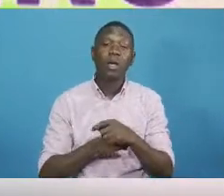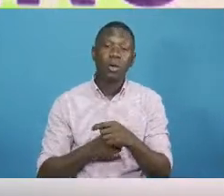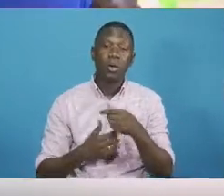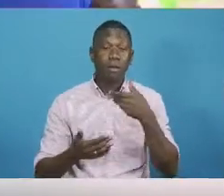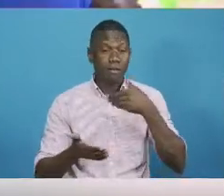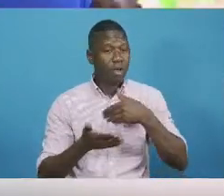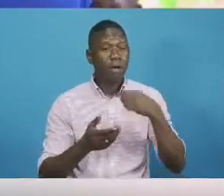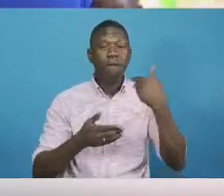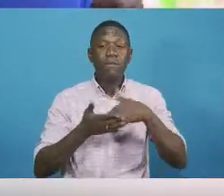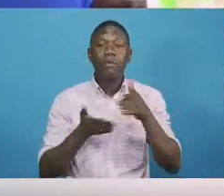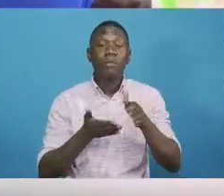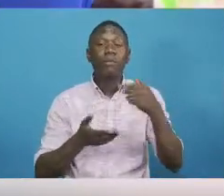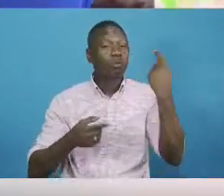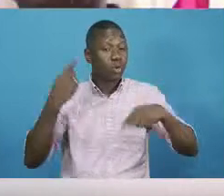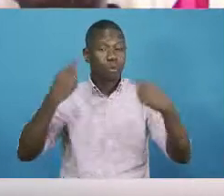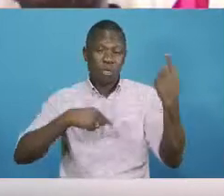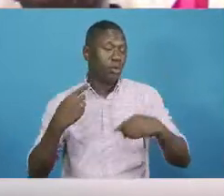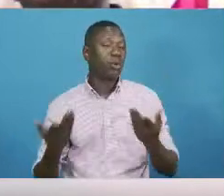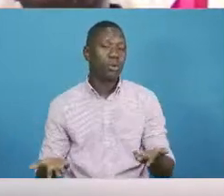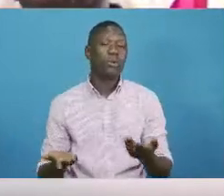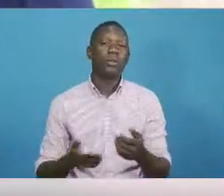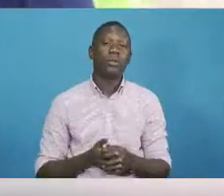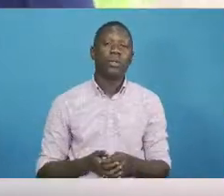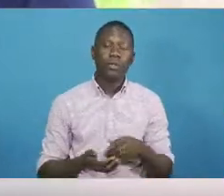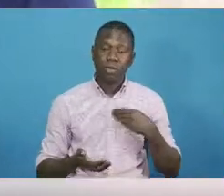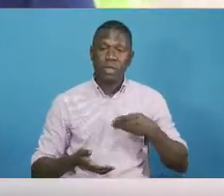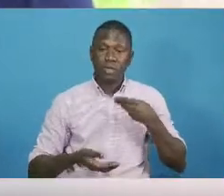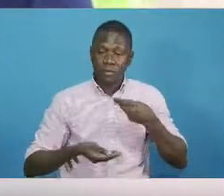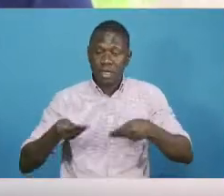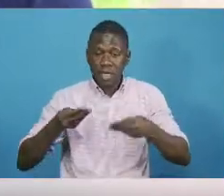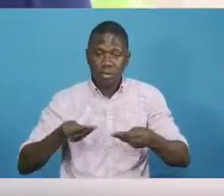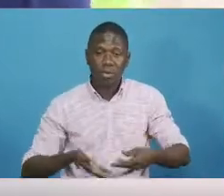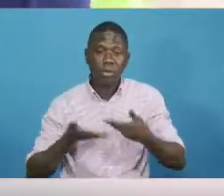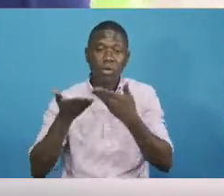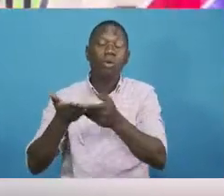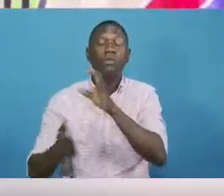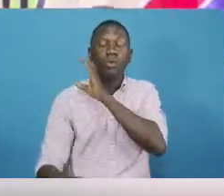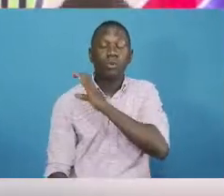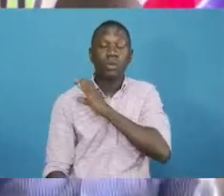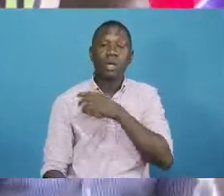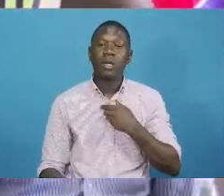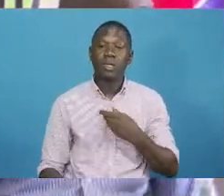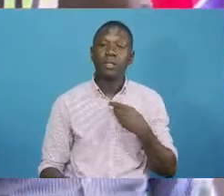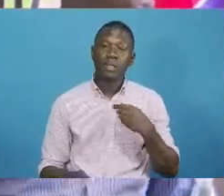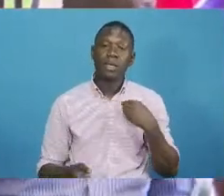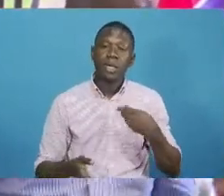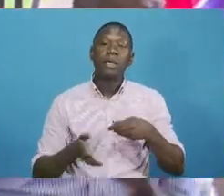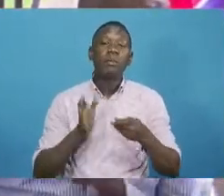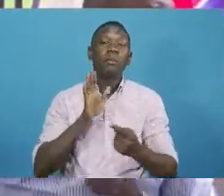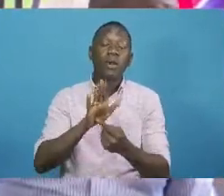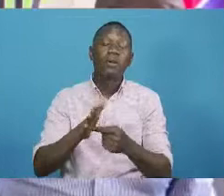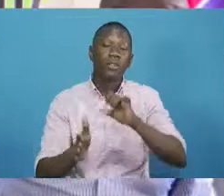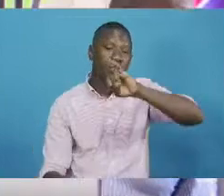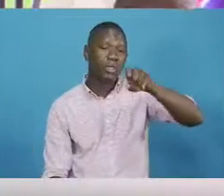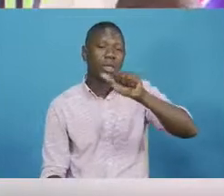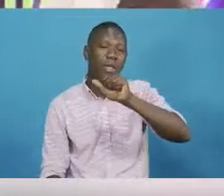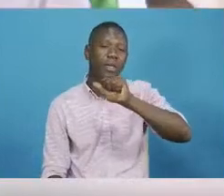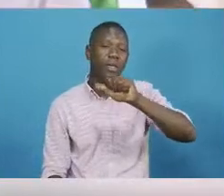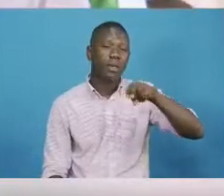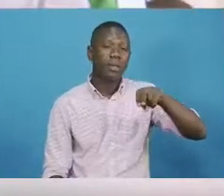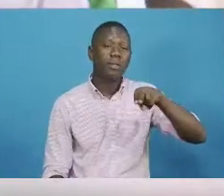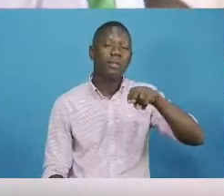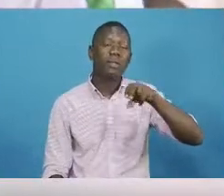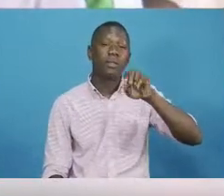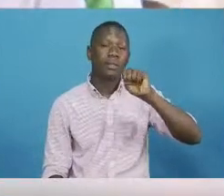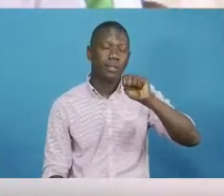leagues. Certificates were awarded to all the coaches, and the event also witnessed the decoration of Jane Juf as the Coach of the Year by the